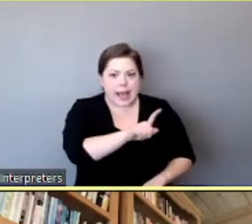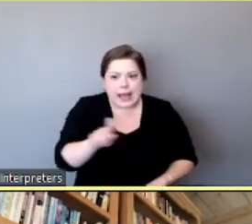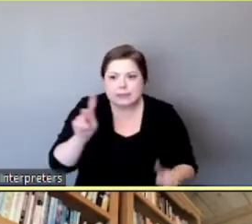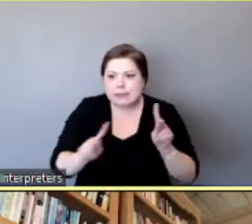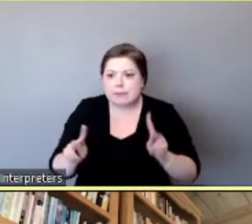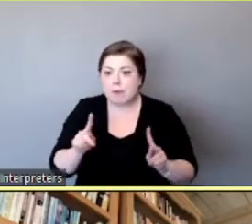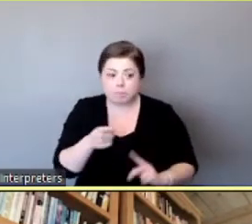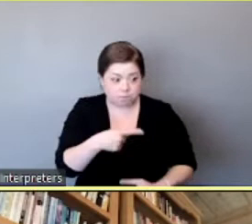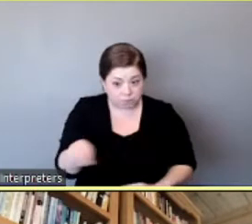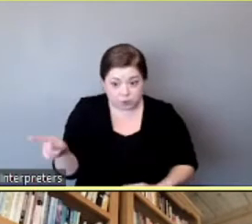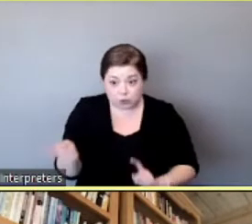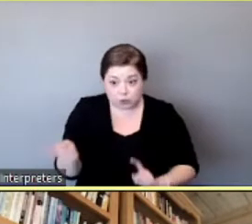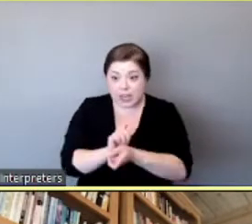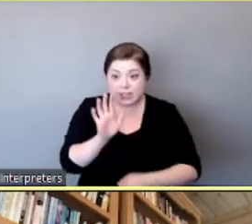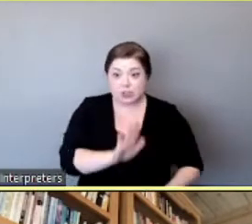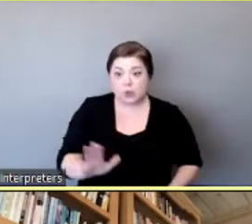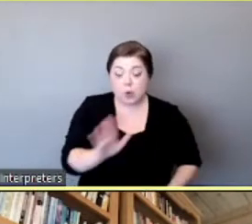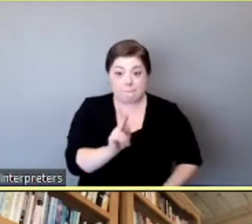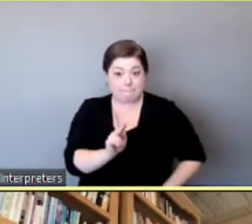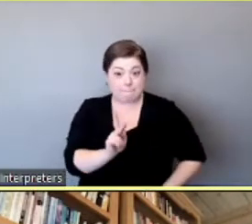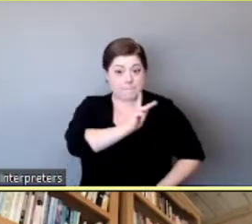And virtually everybody who spoke had.